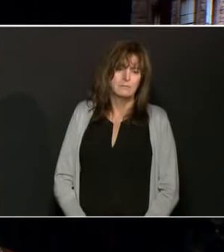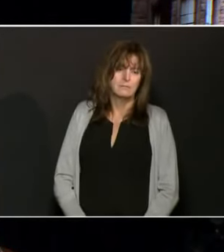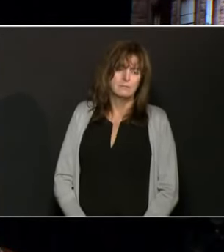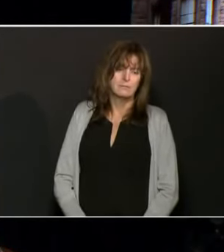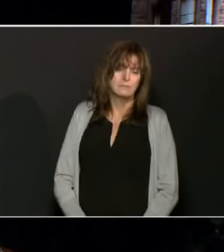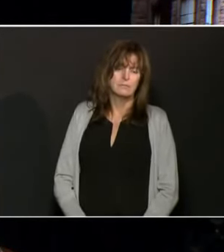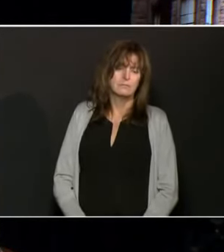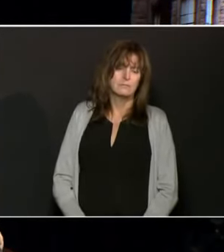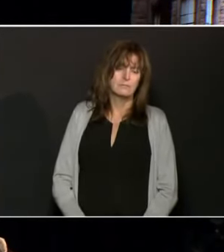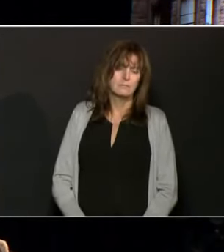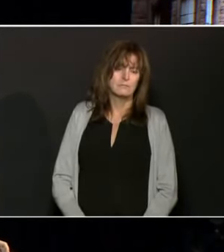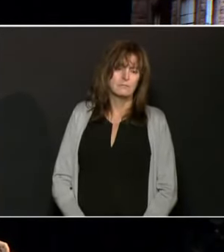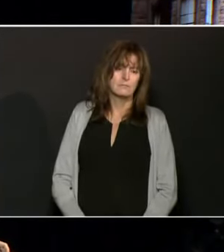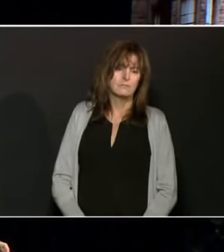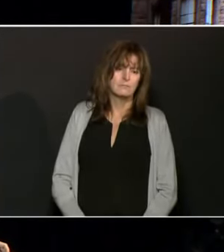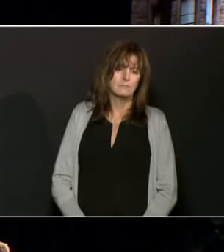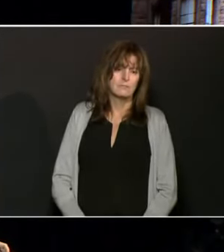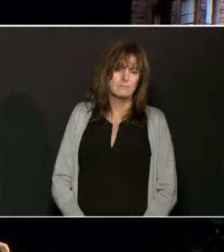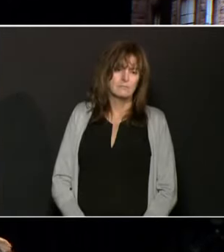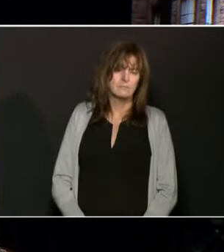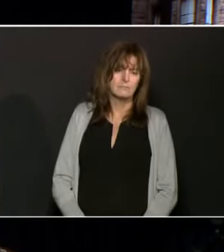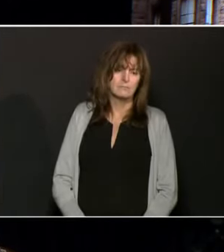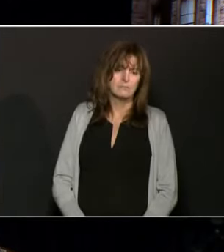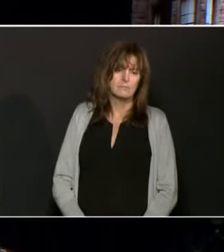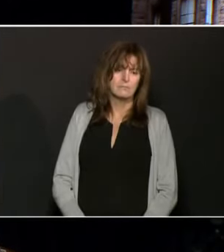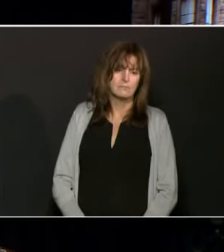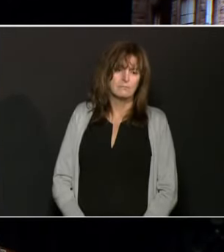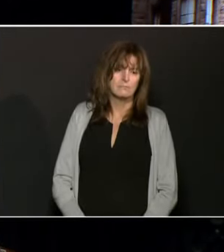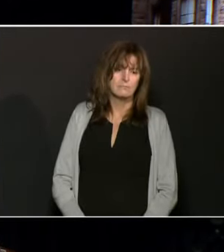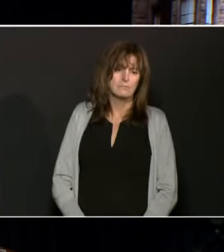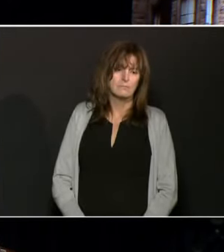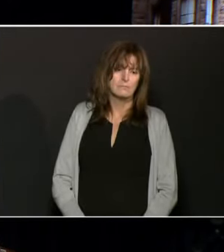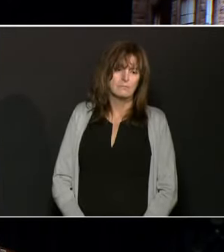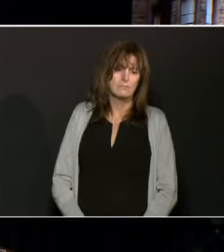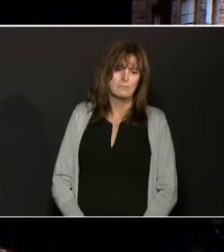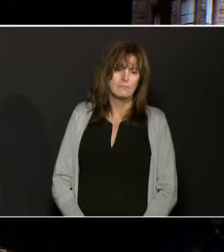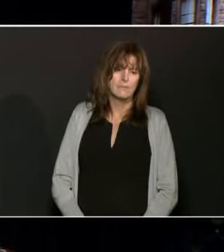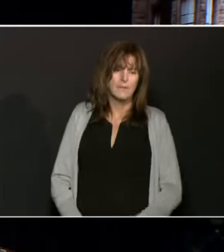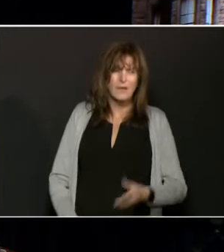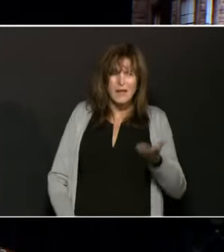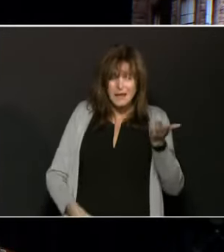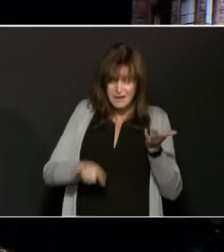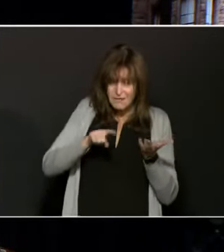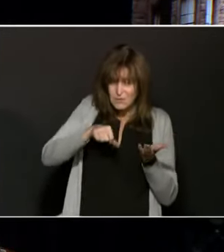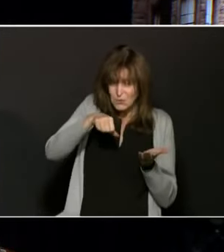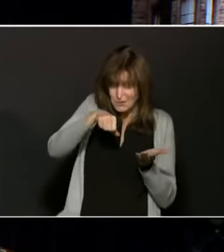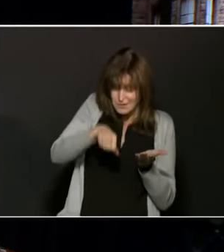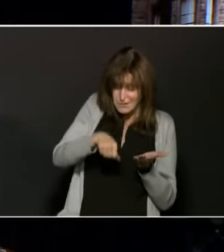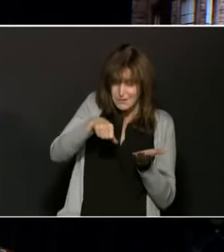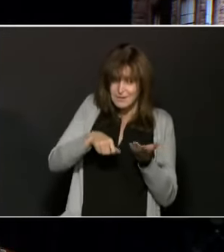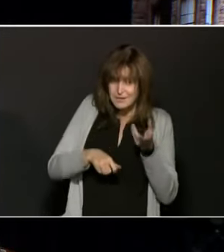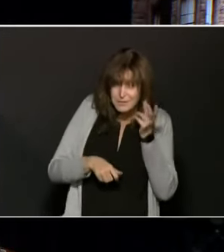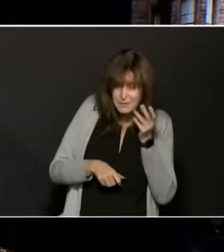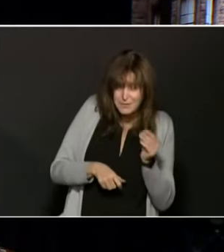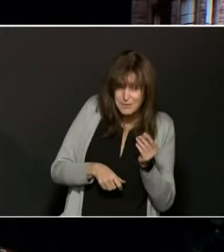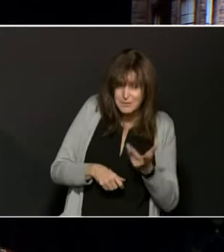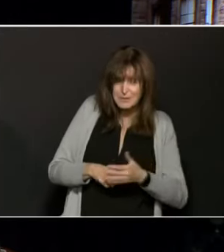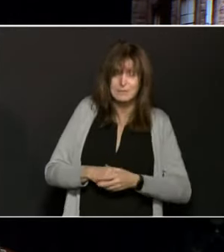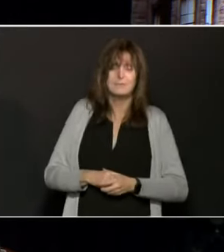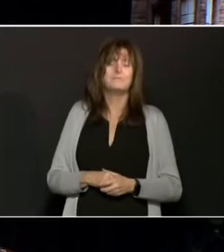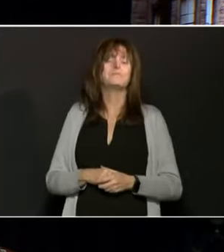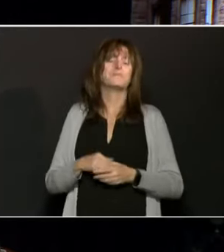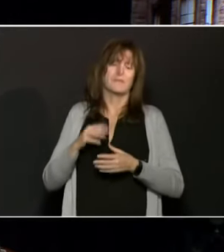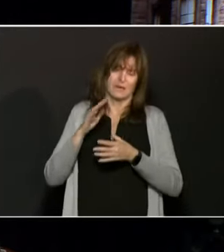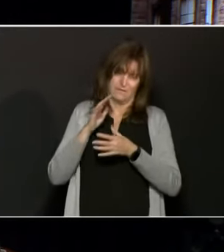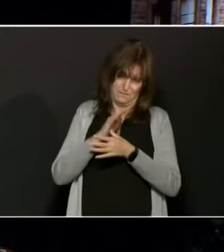please. As a reminder, please press star 1 if you have any questions. First question is from Ashley Legasic at News